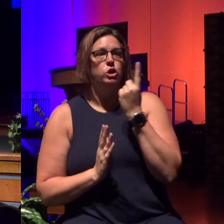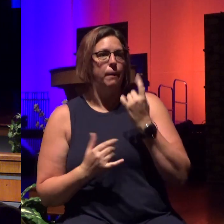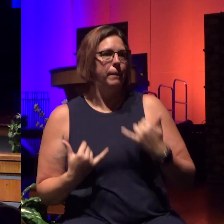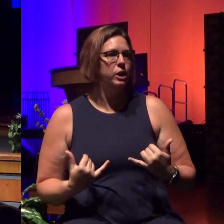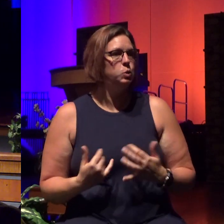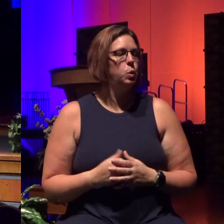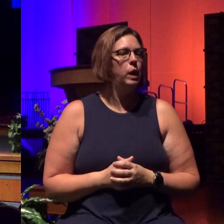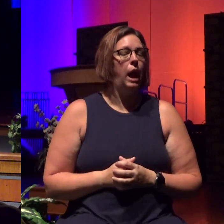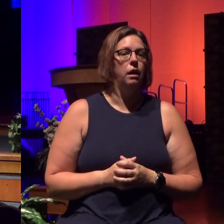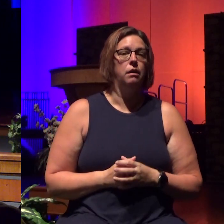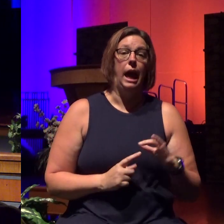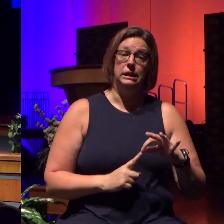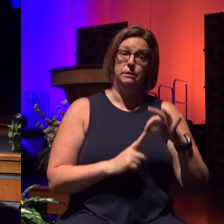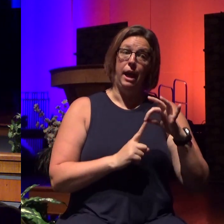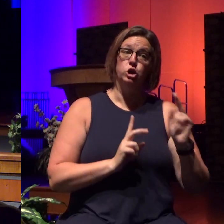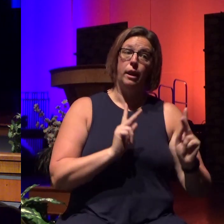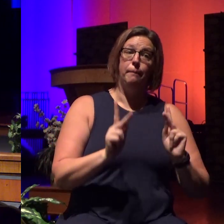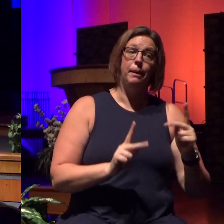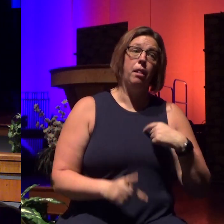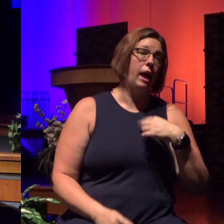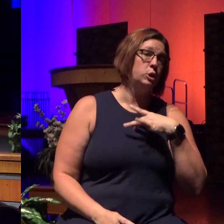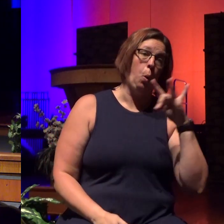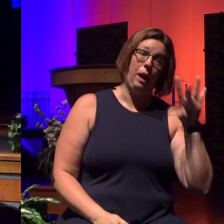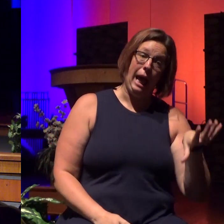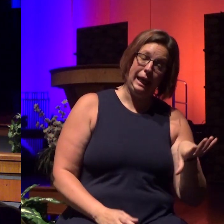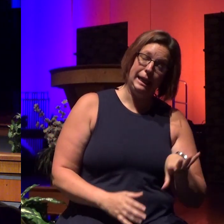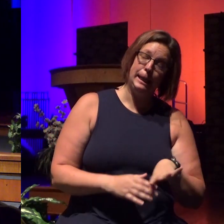today? Especially people I don't like.